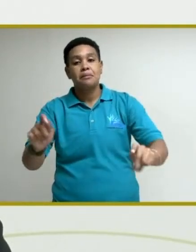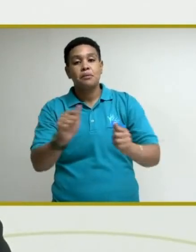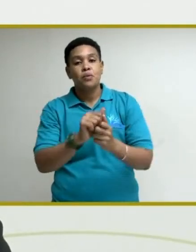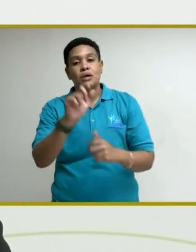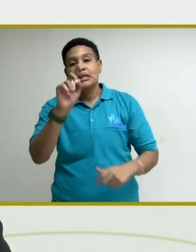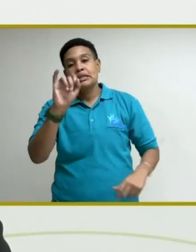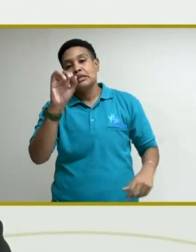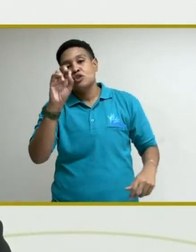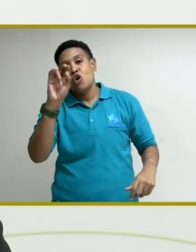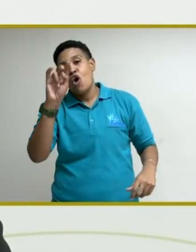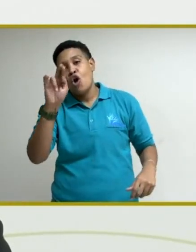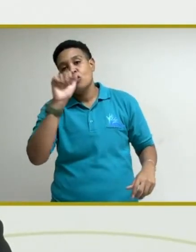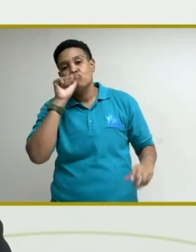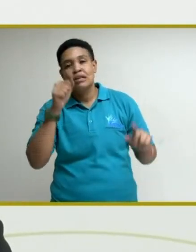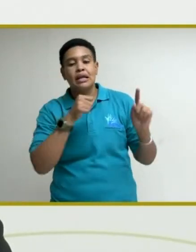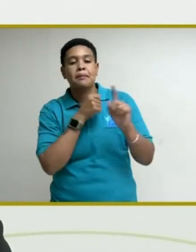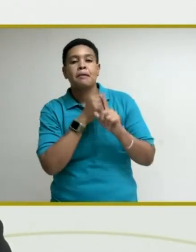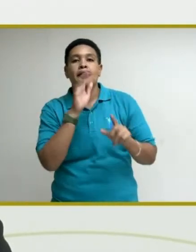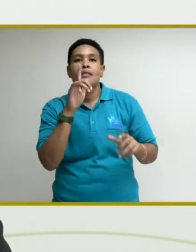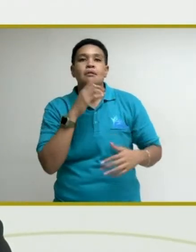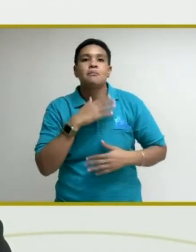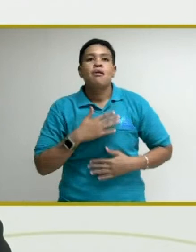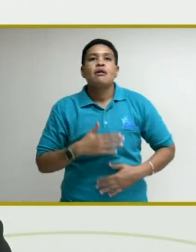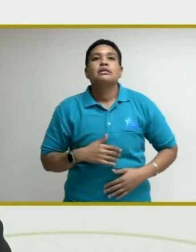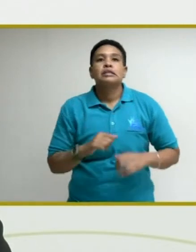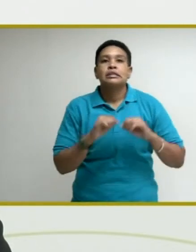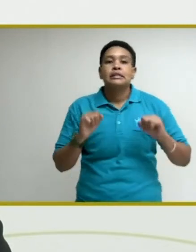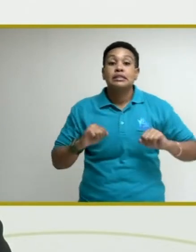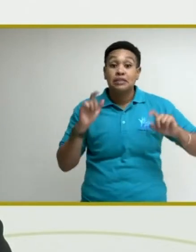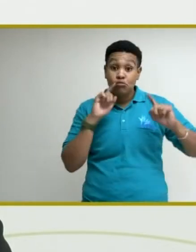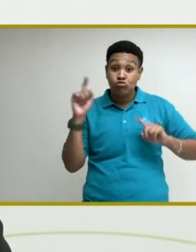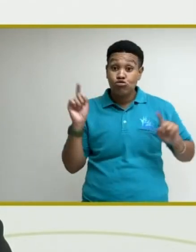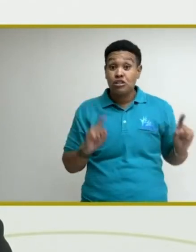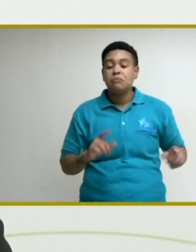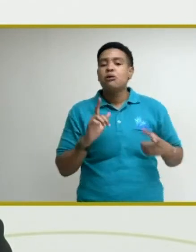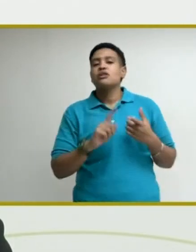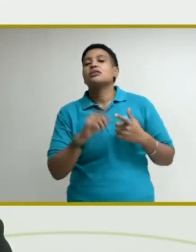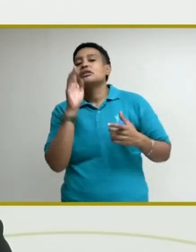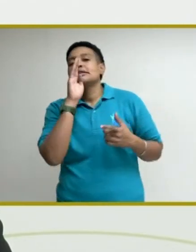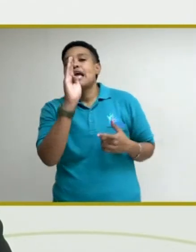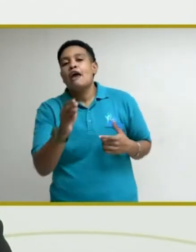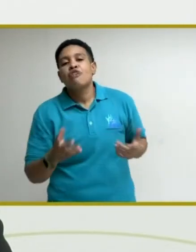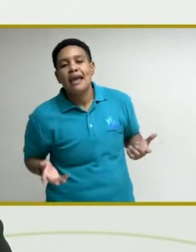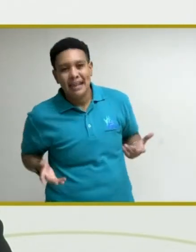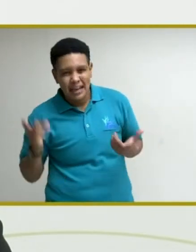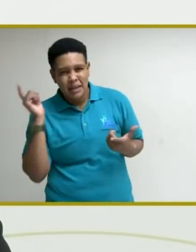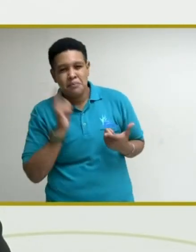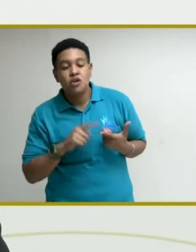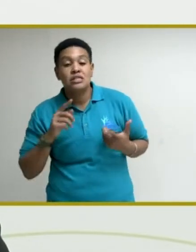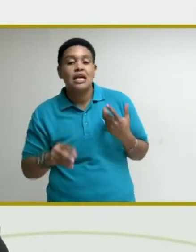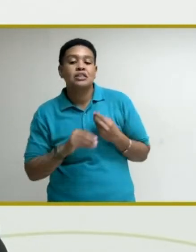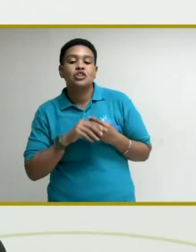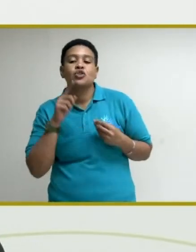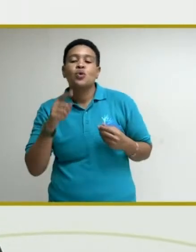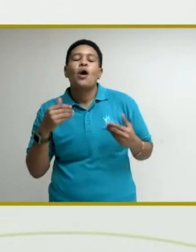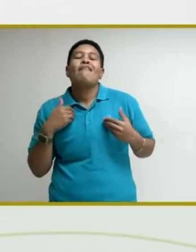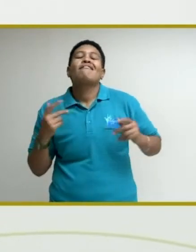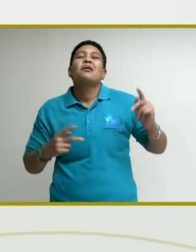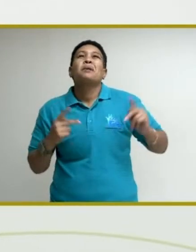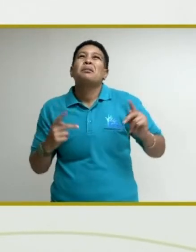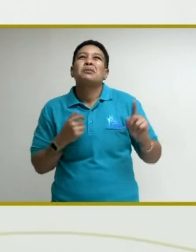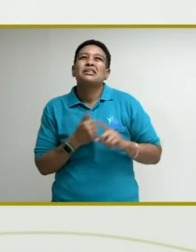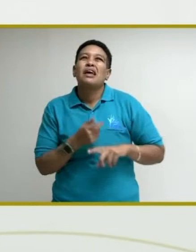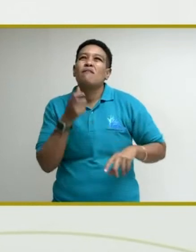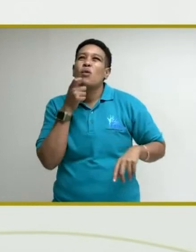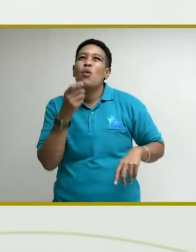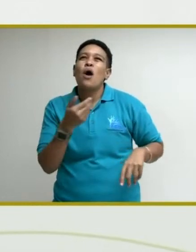disorders that affect their immune system's responses directly, and then you have persons